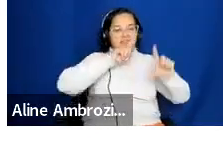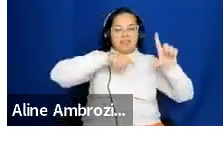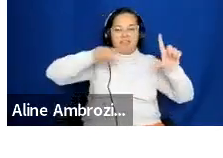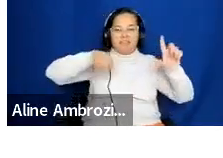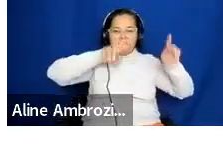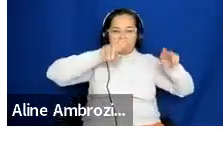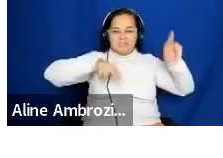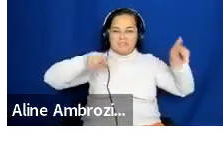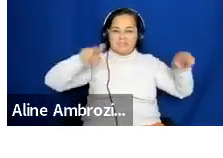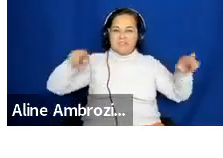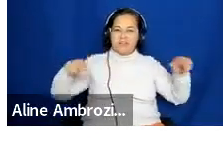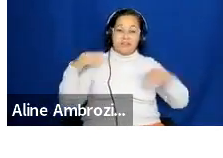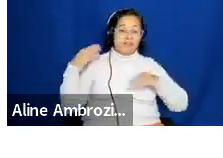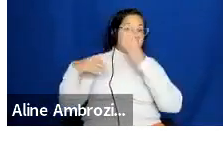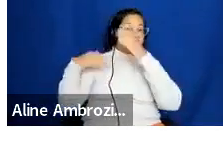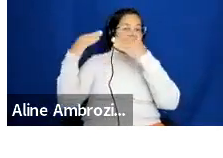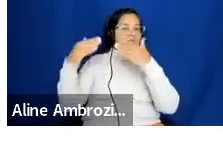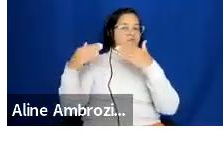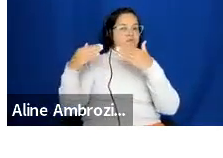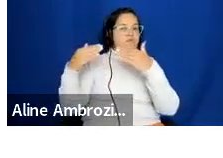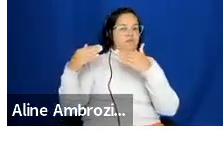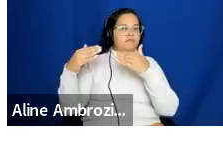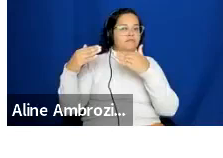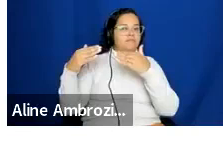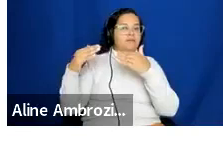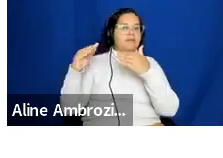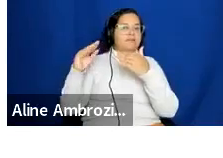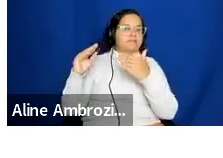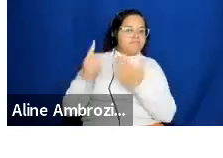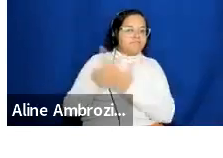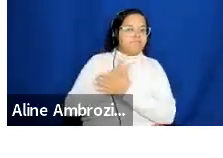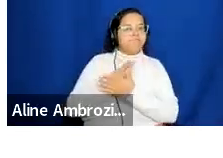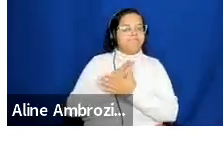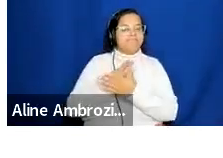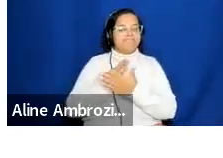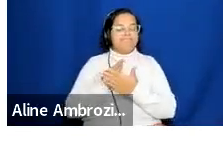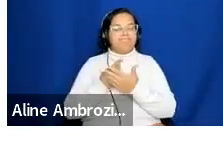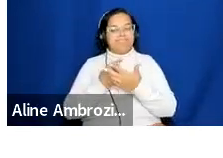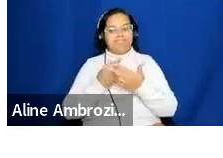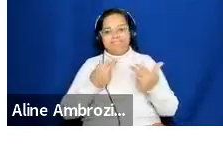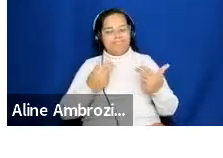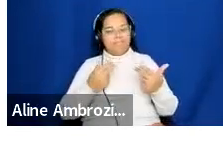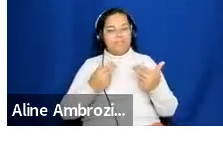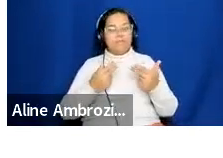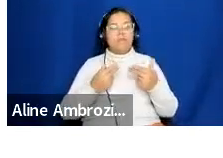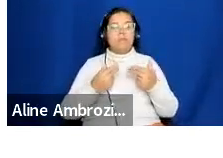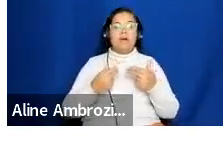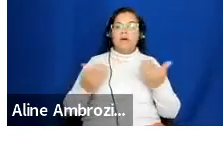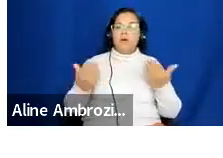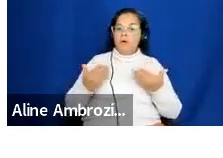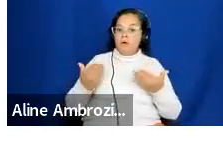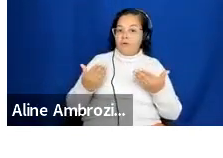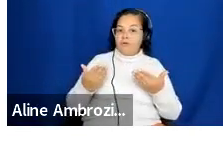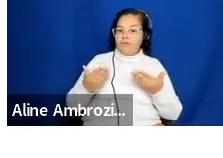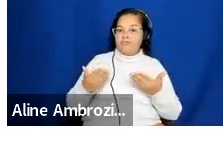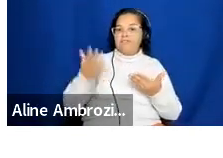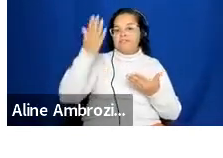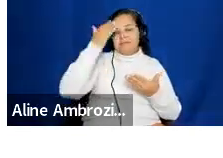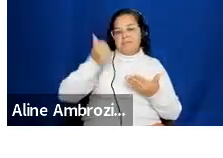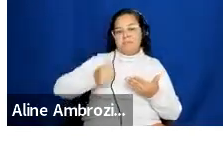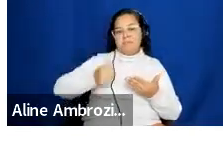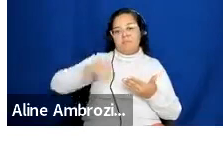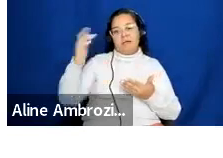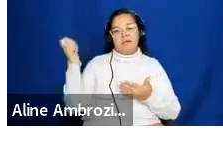obviously, than more is known than in Marx's day. We know more about the historical time depth of human